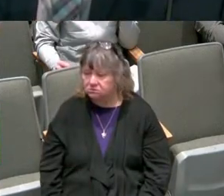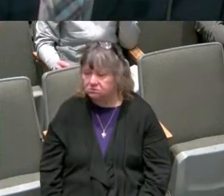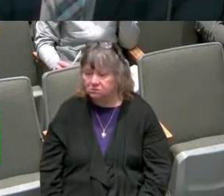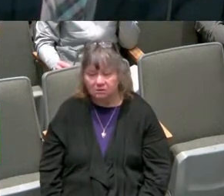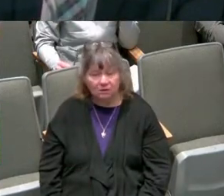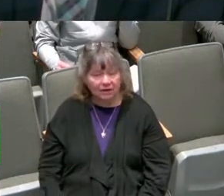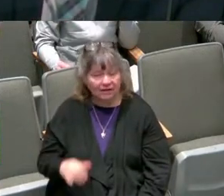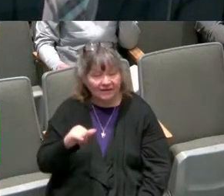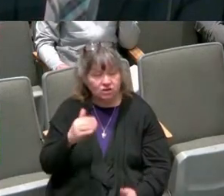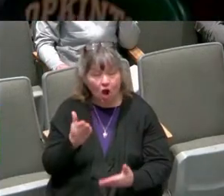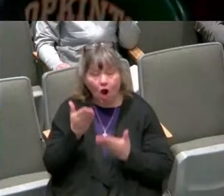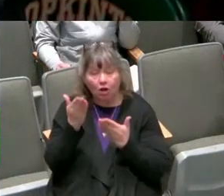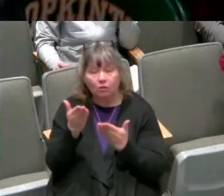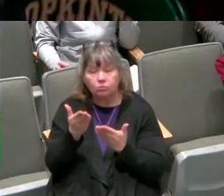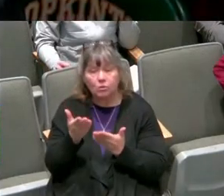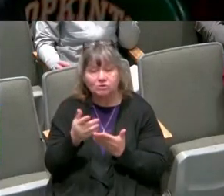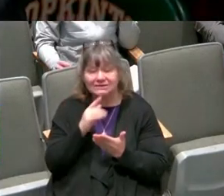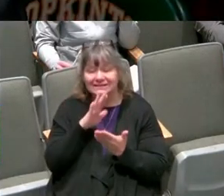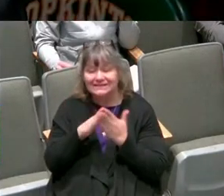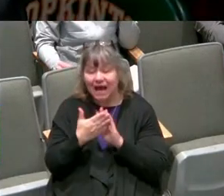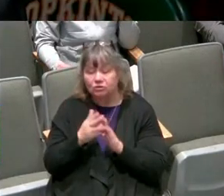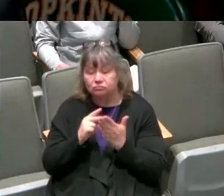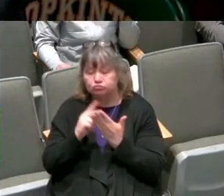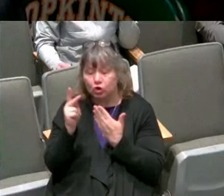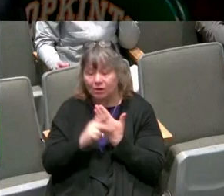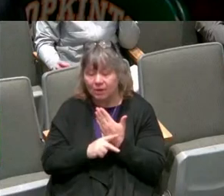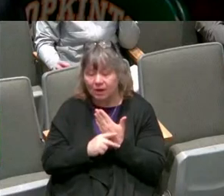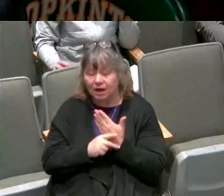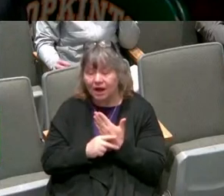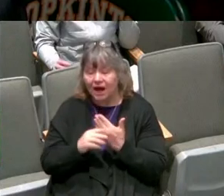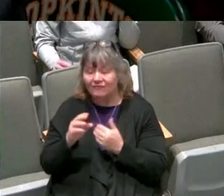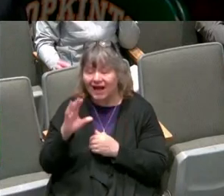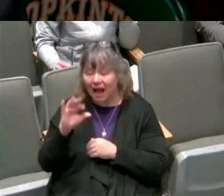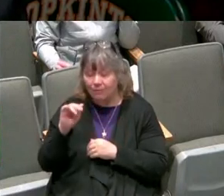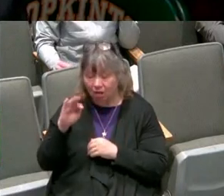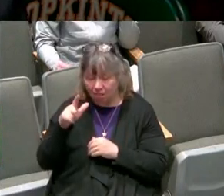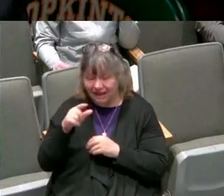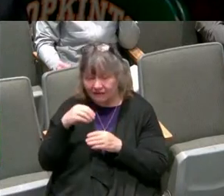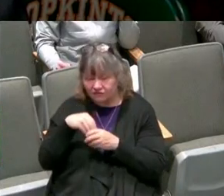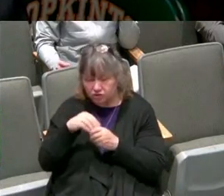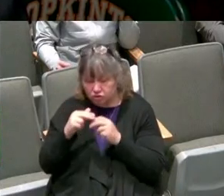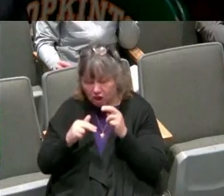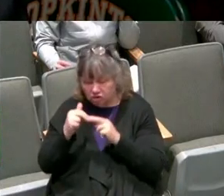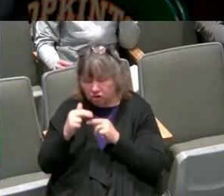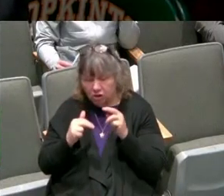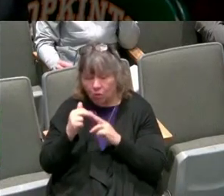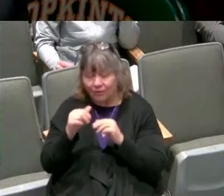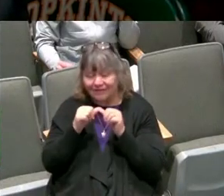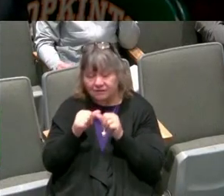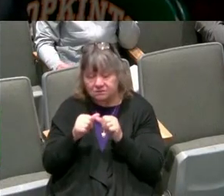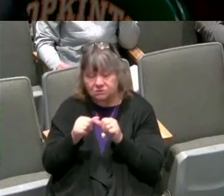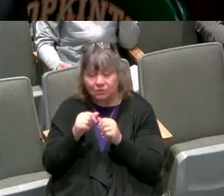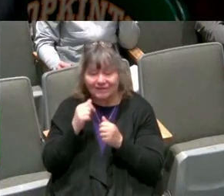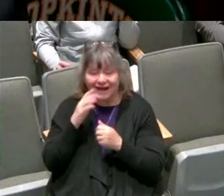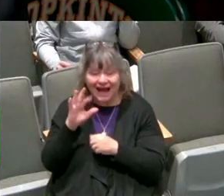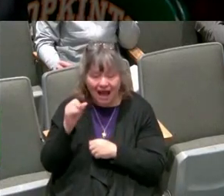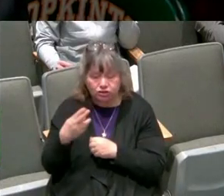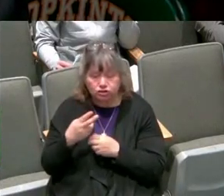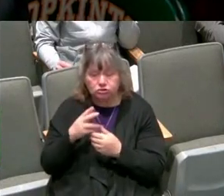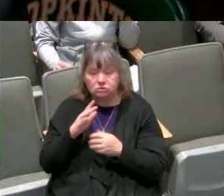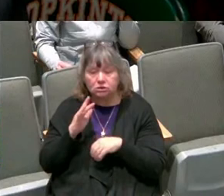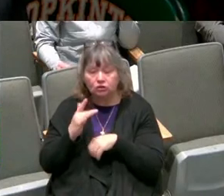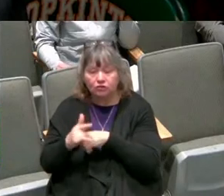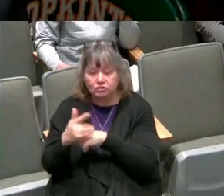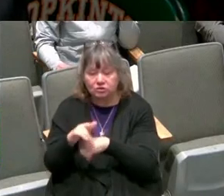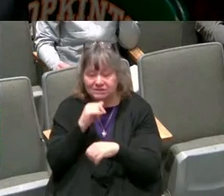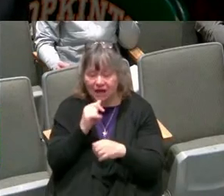this article proposes continuing the town's program of renewing Capital infrastructure to the extent possible with existing cash resources that are available